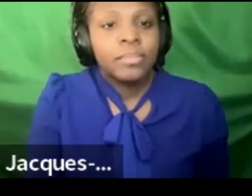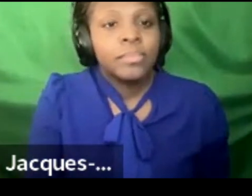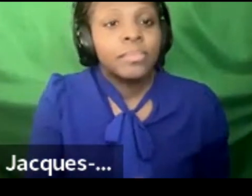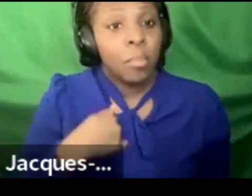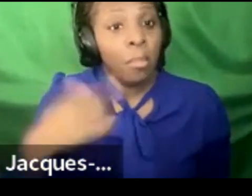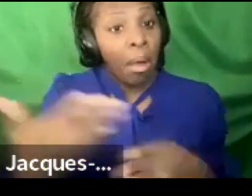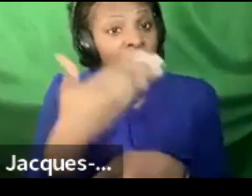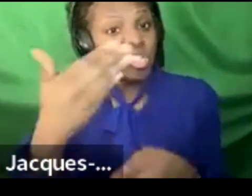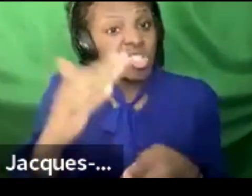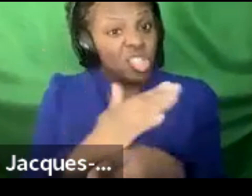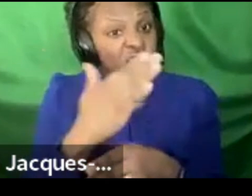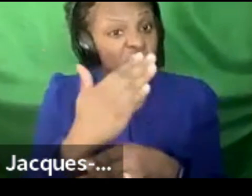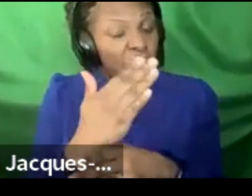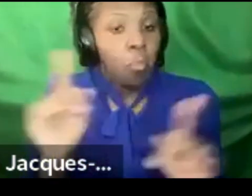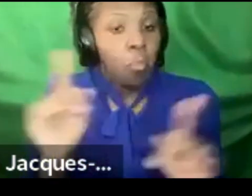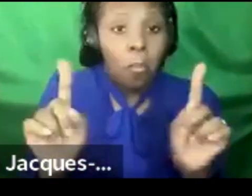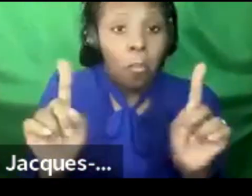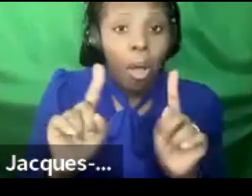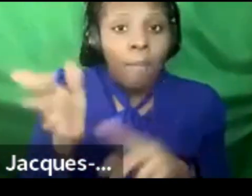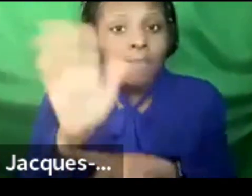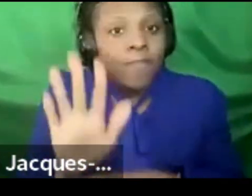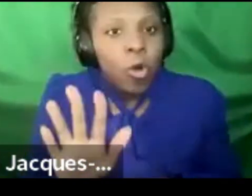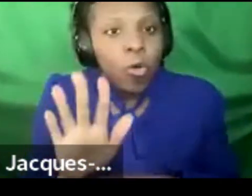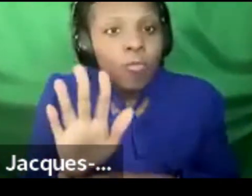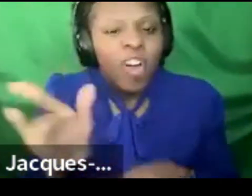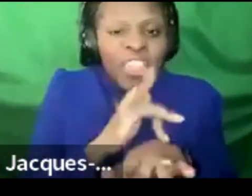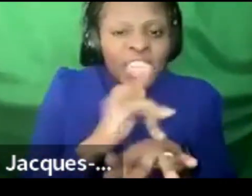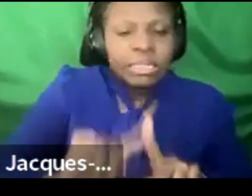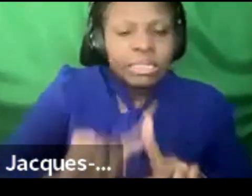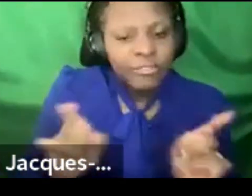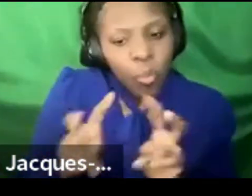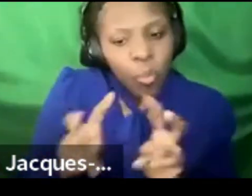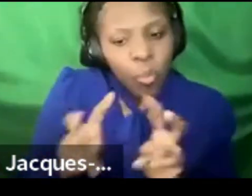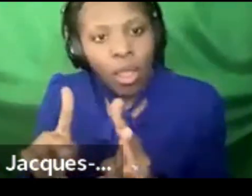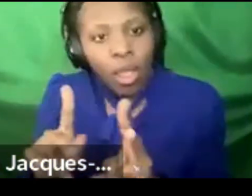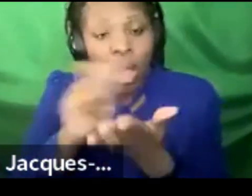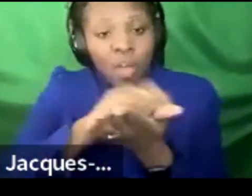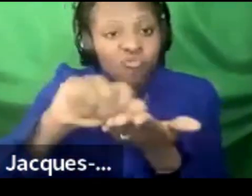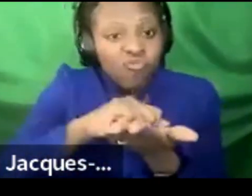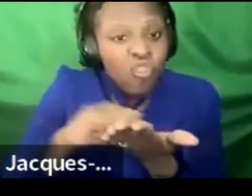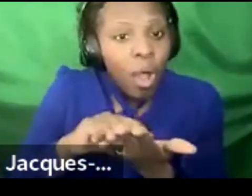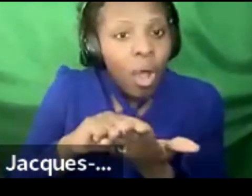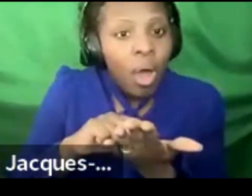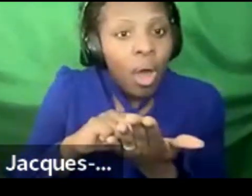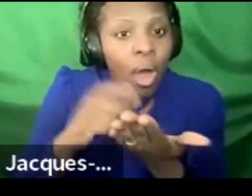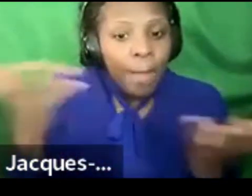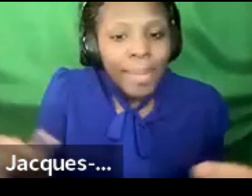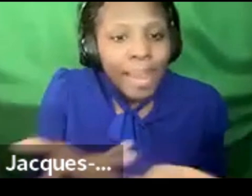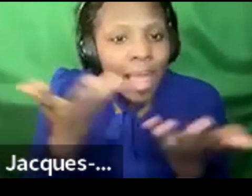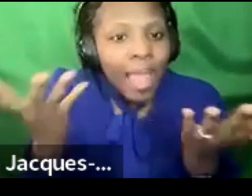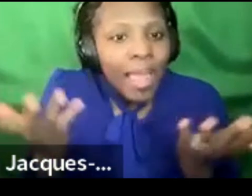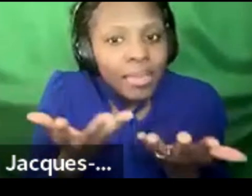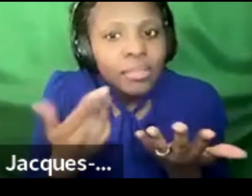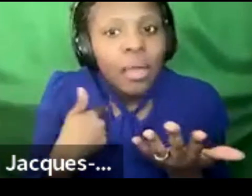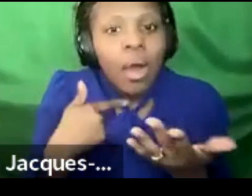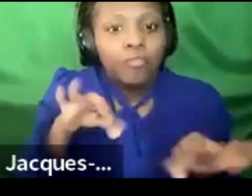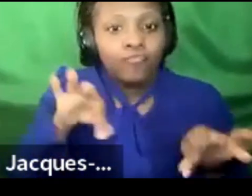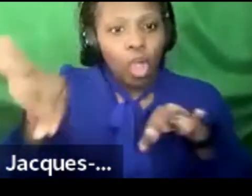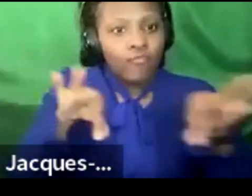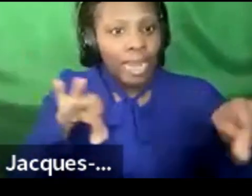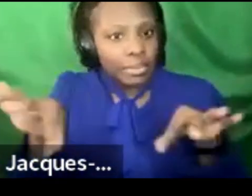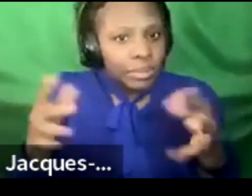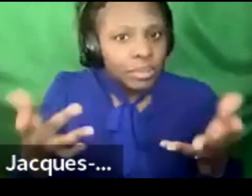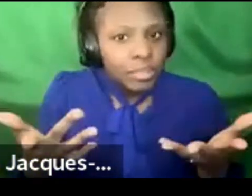my job is to make films and theatre. I do that in different capacities. I write plays, written a lot of plays, and I've